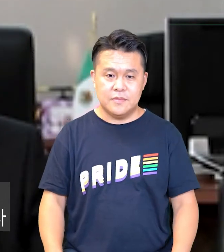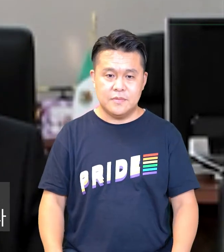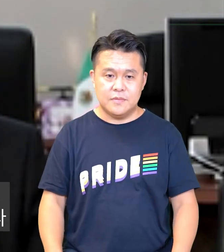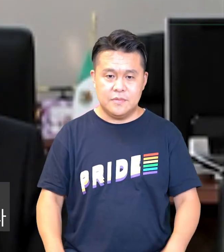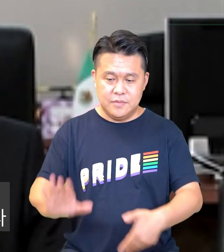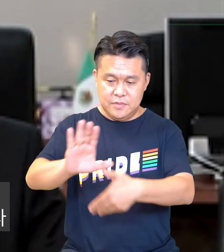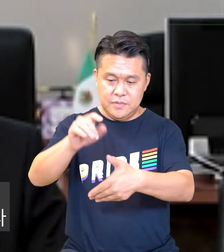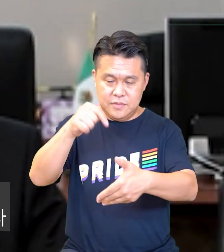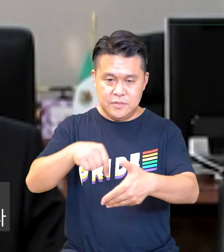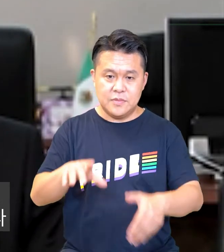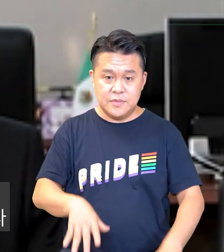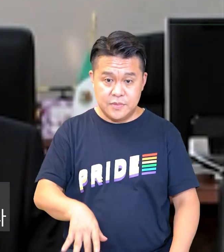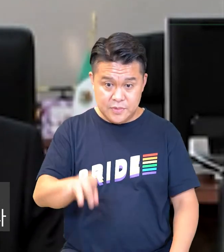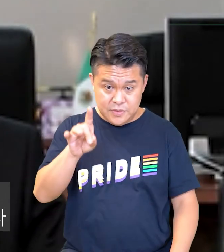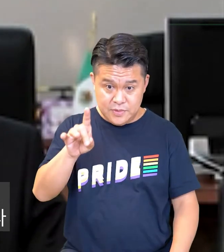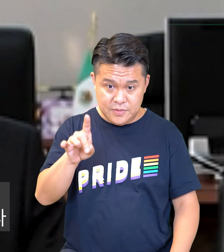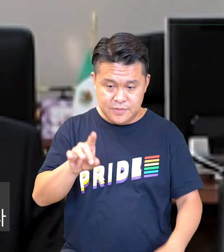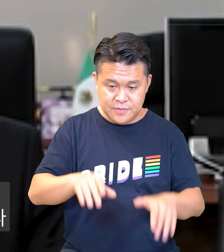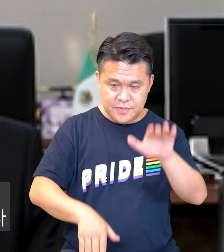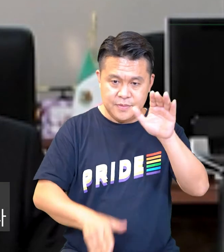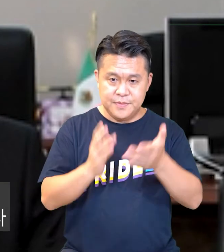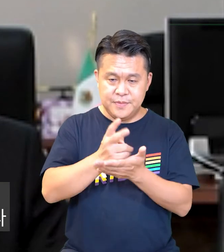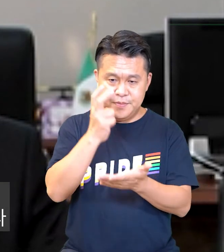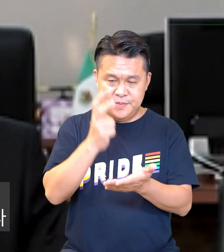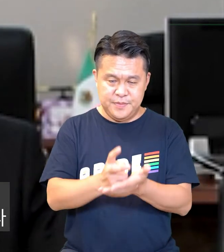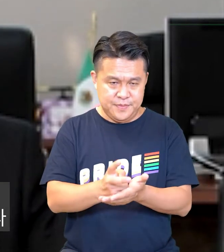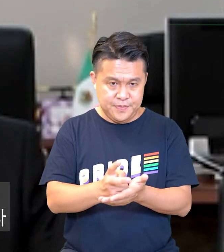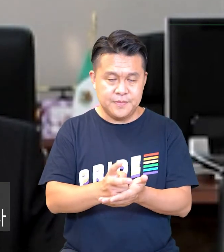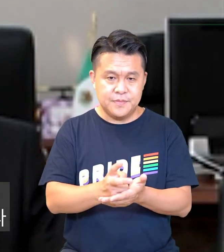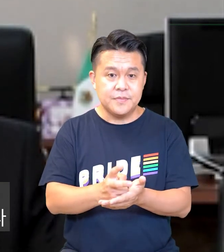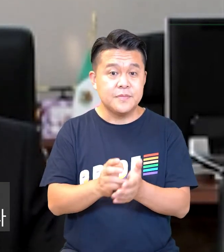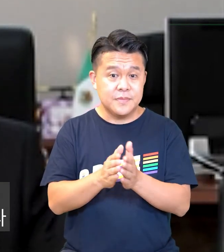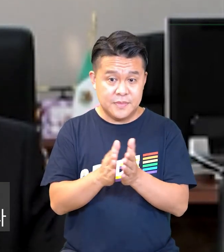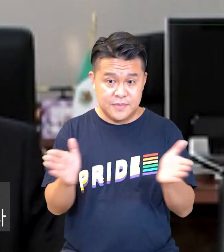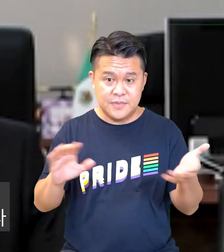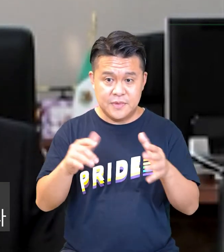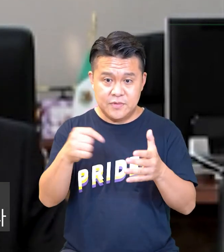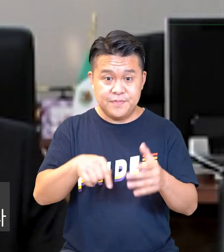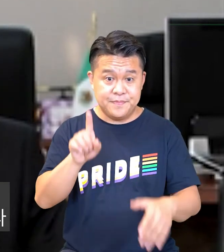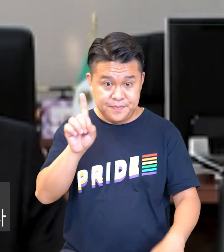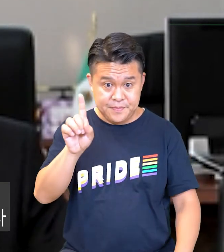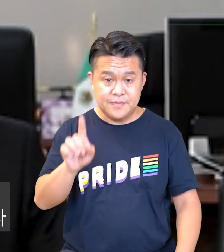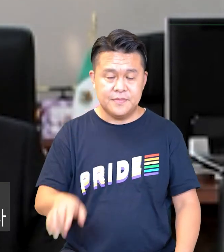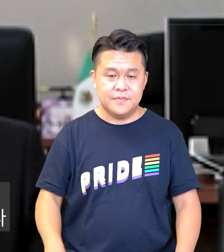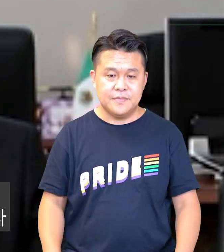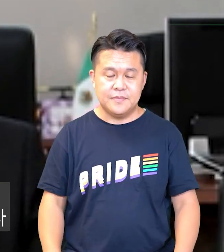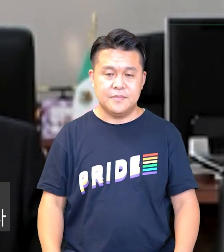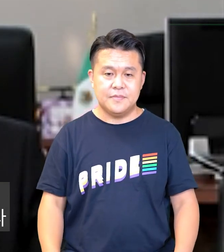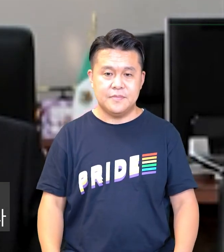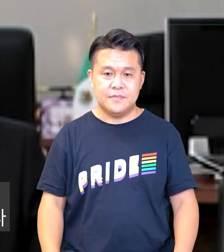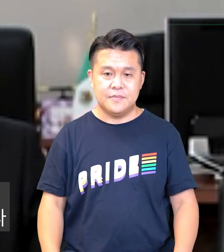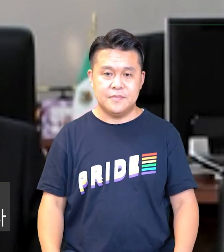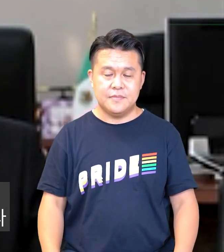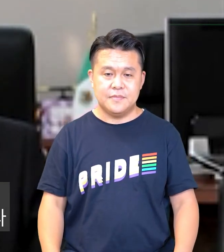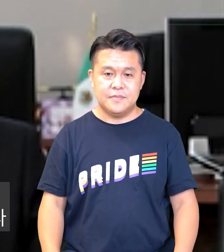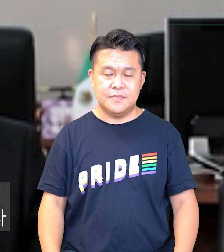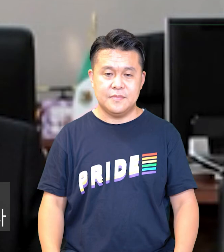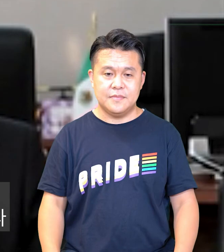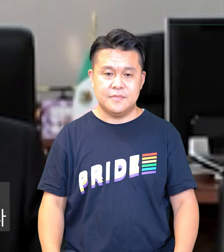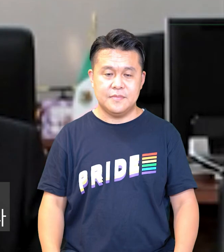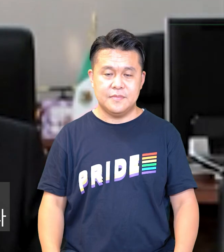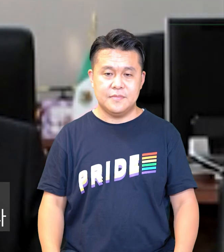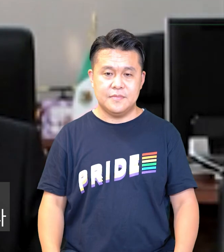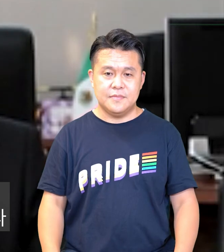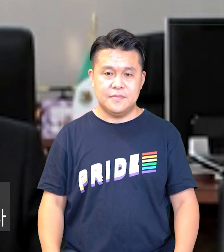2003, Mexico became one of the first countries of Latin America to enact